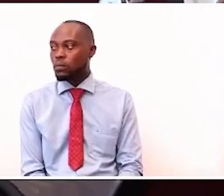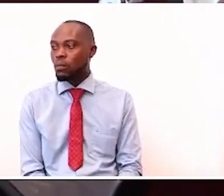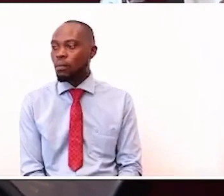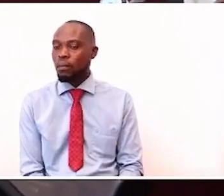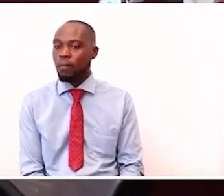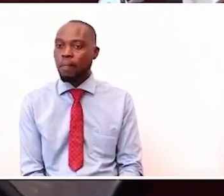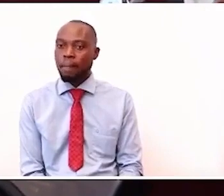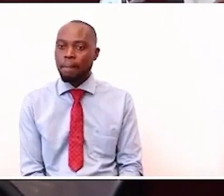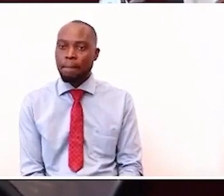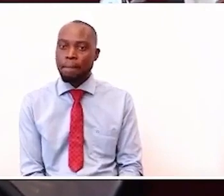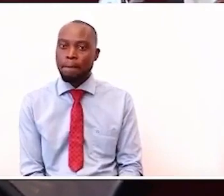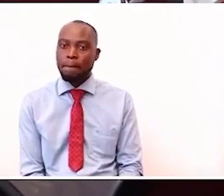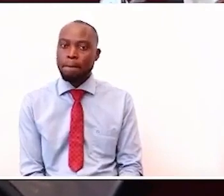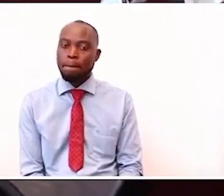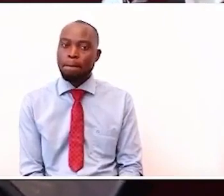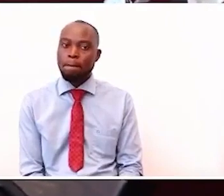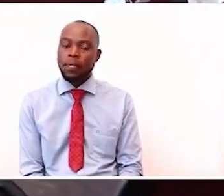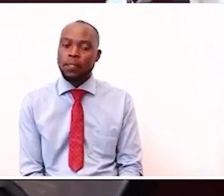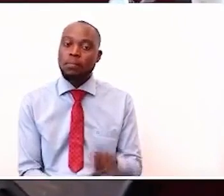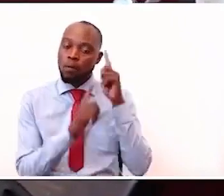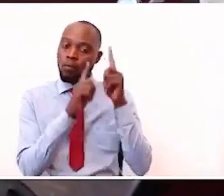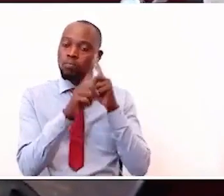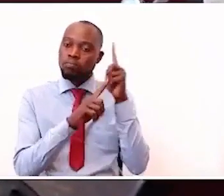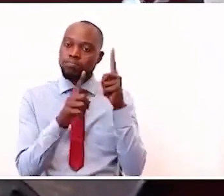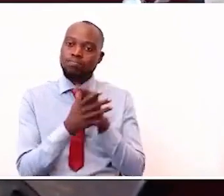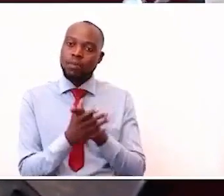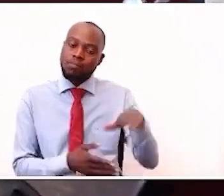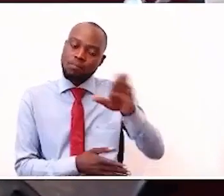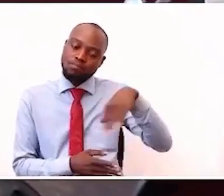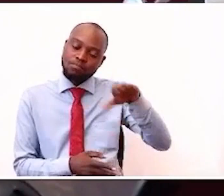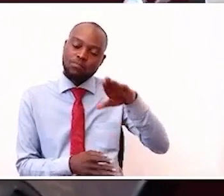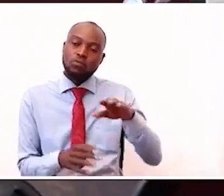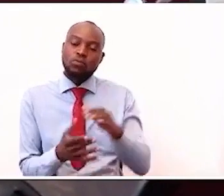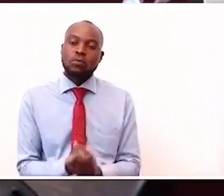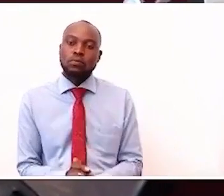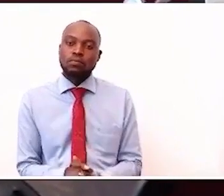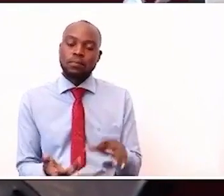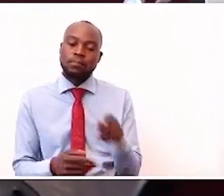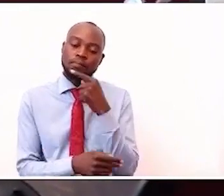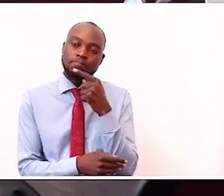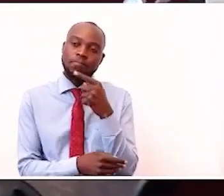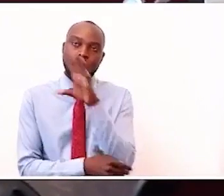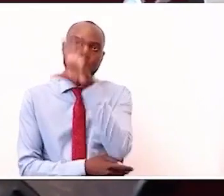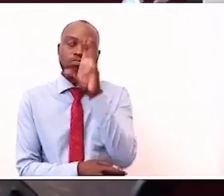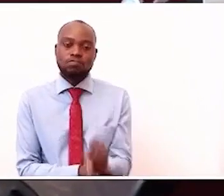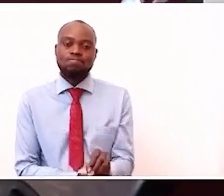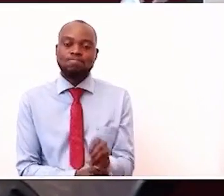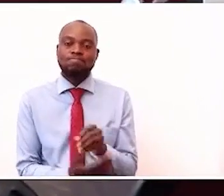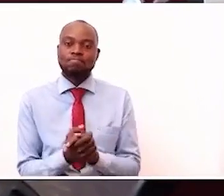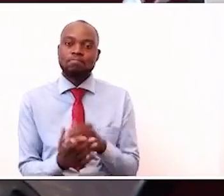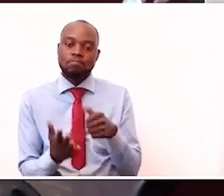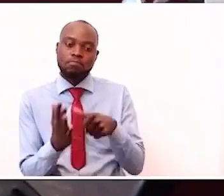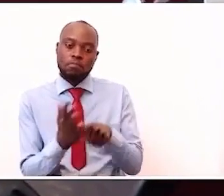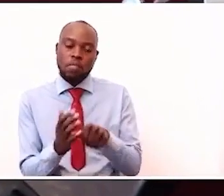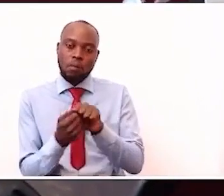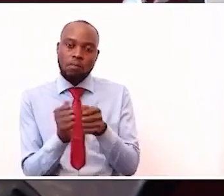to speak. And I was just thinking about the role of domestic factors in Africa's public debt problem. Even as we